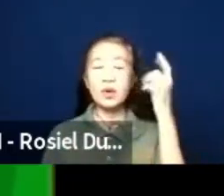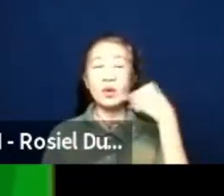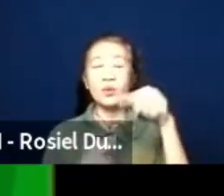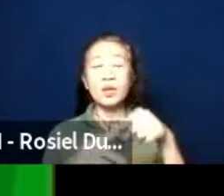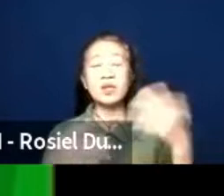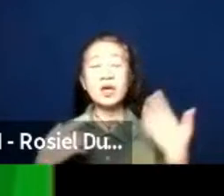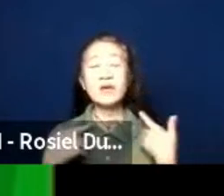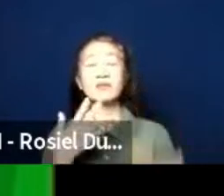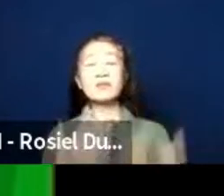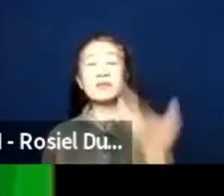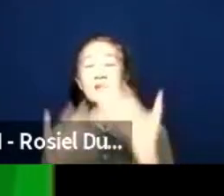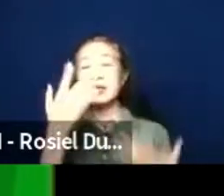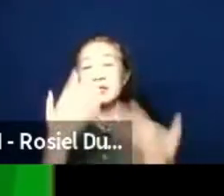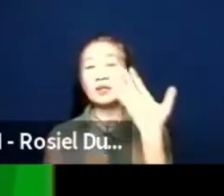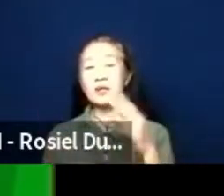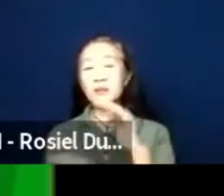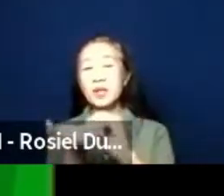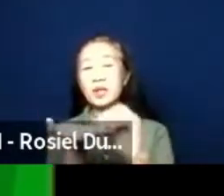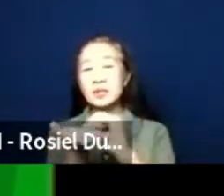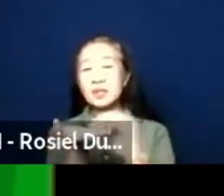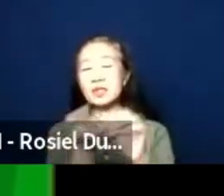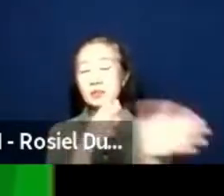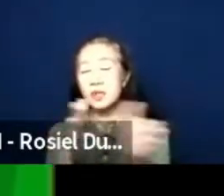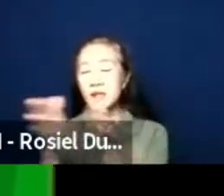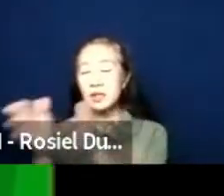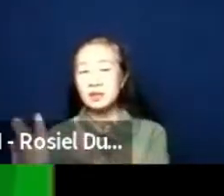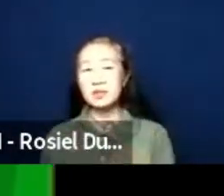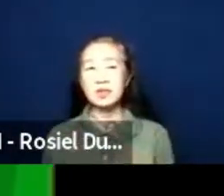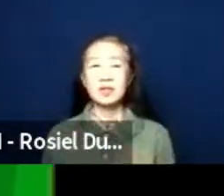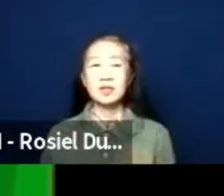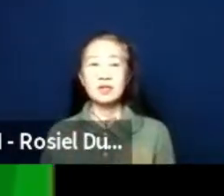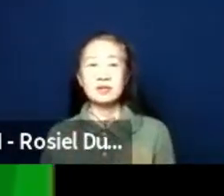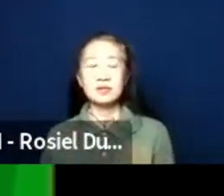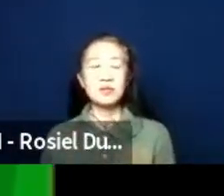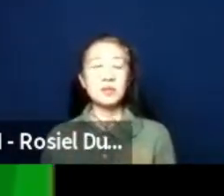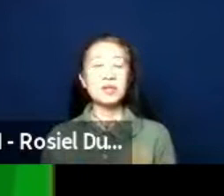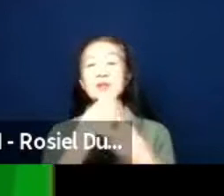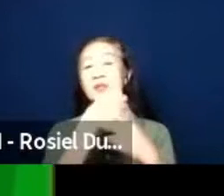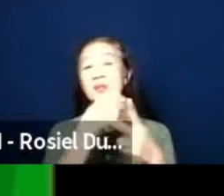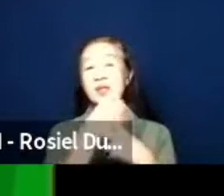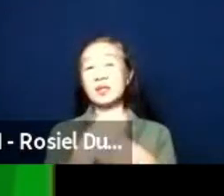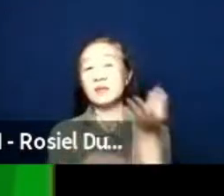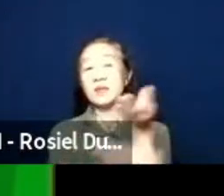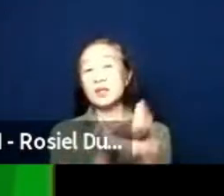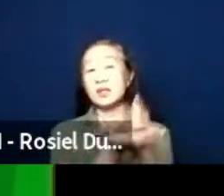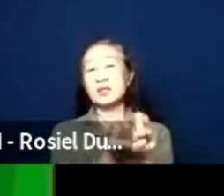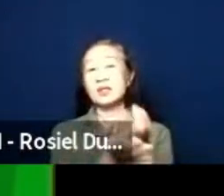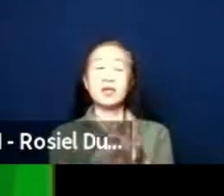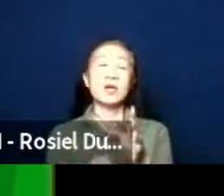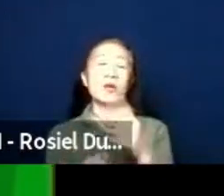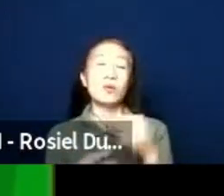practice evacuation plans. And of course, set some money aside from income in case of